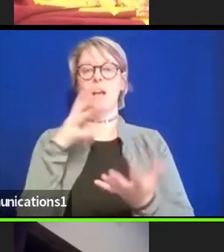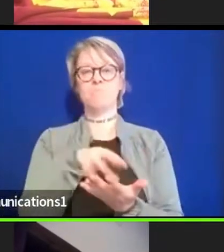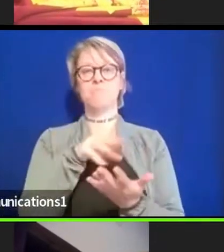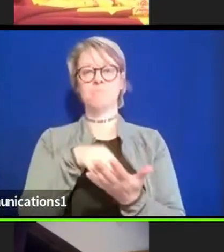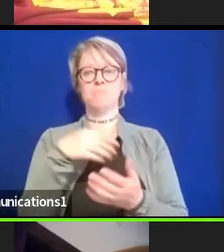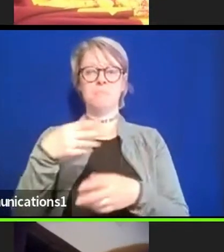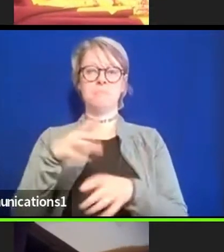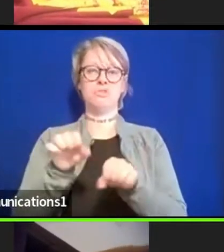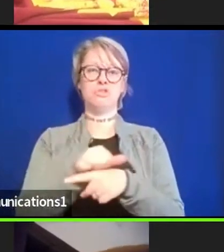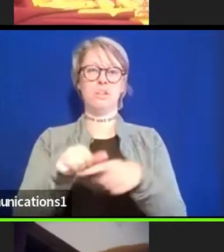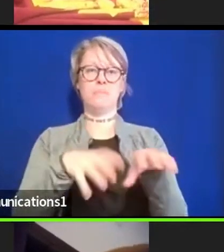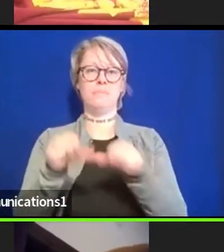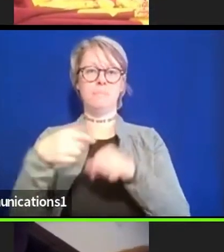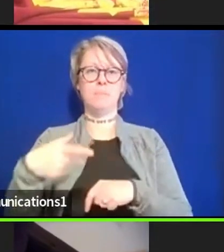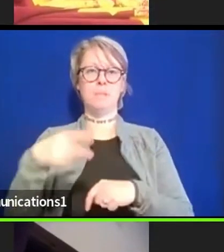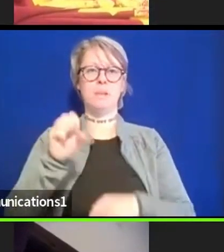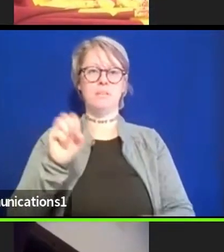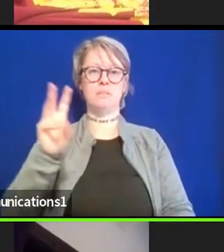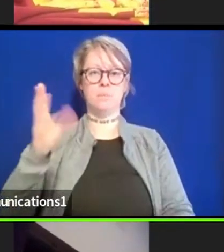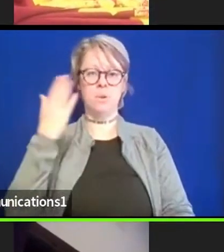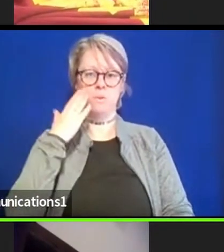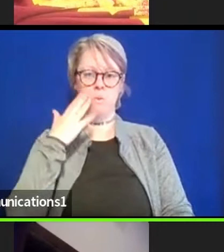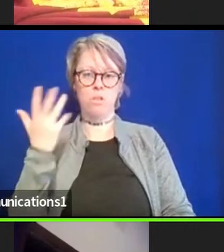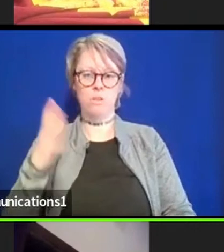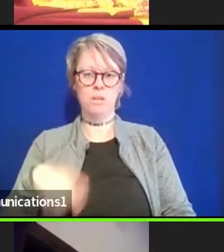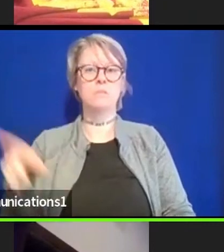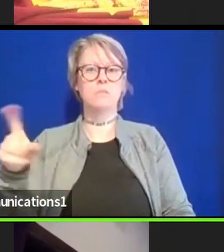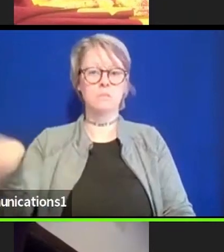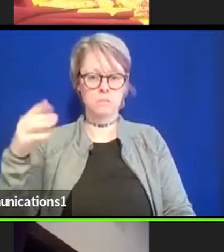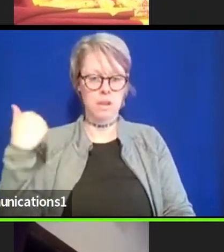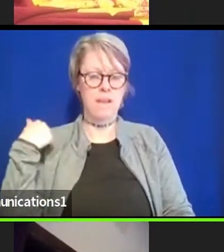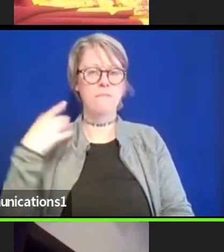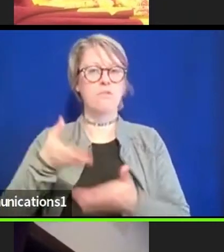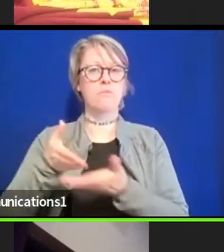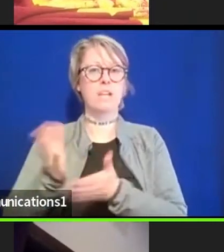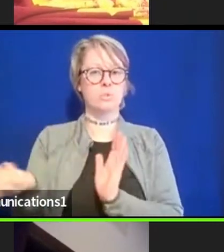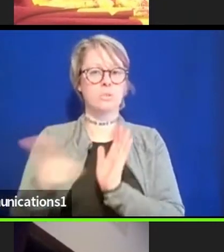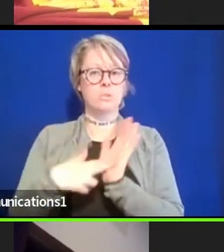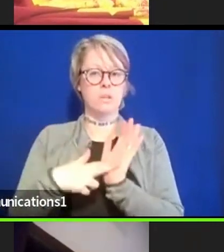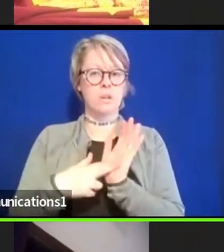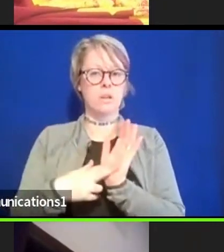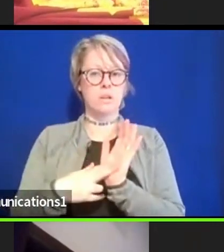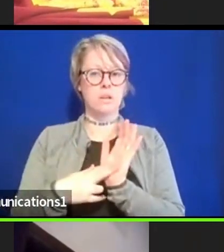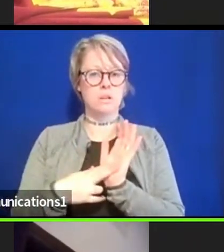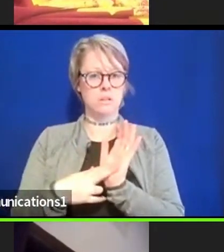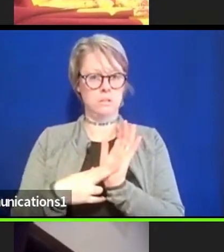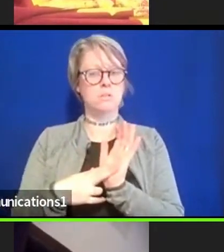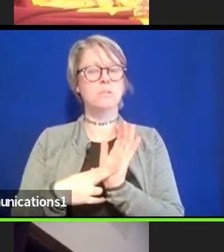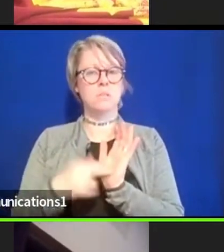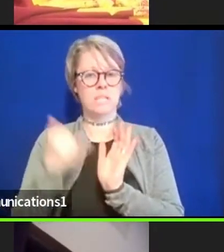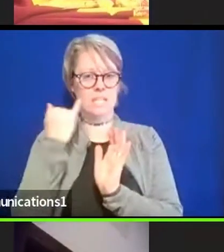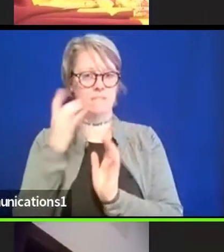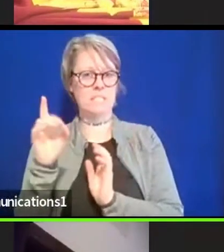I know the risk of they have their right to sign if they want to. If they want to, they have their dying wish.